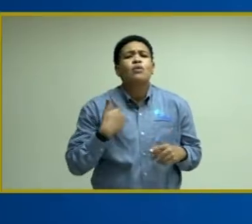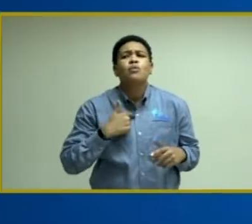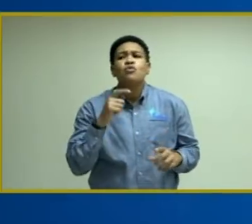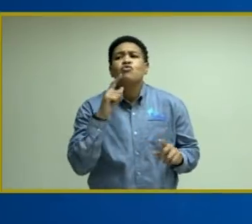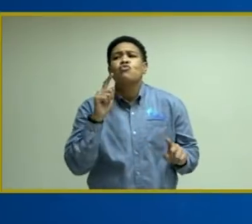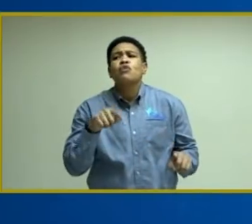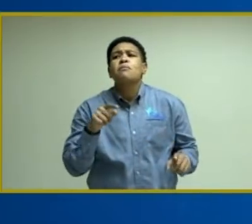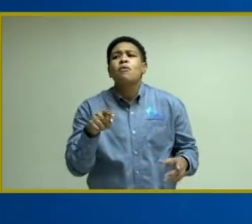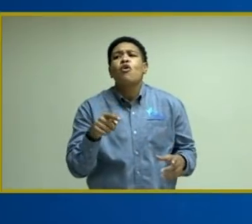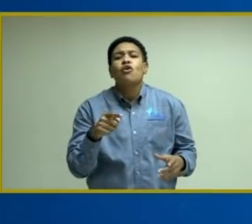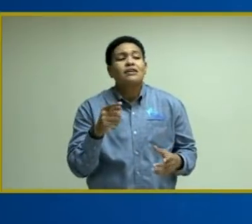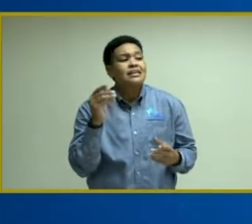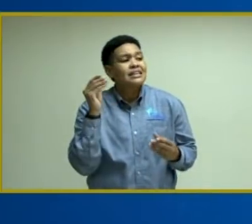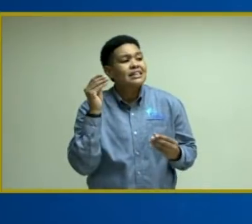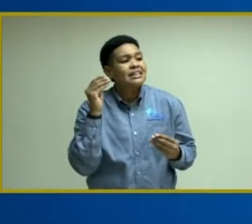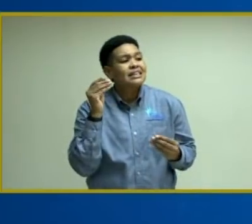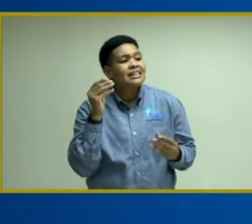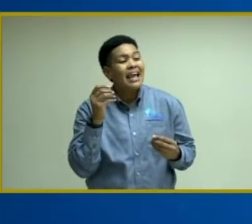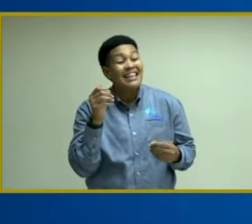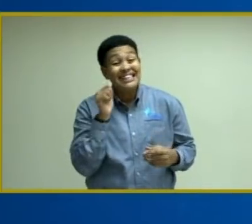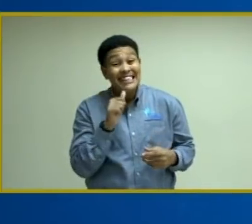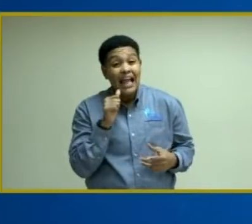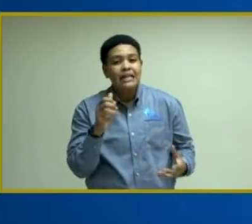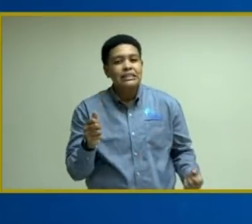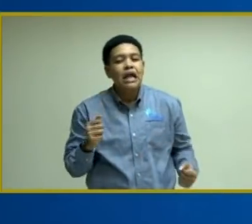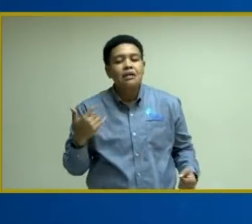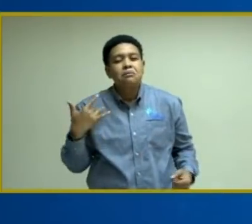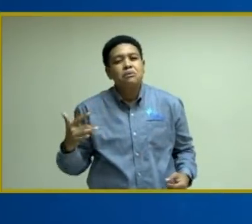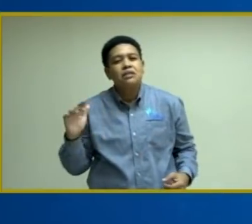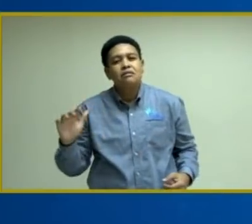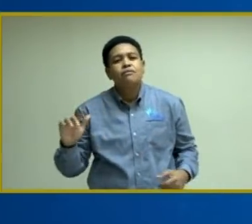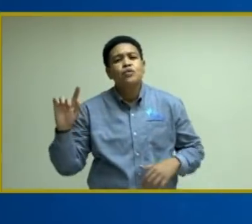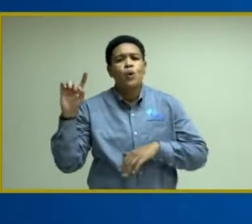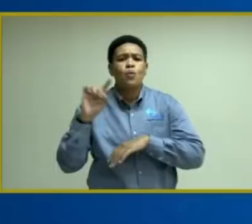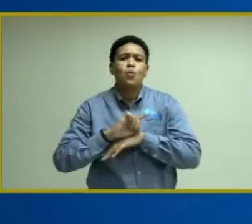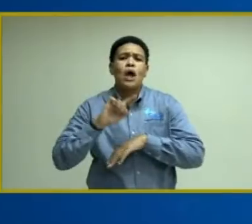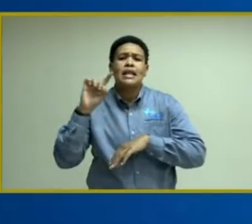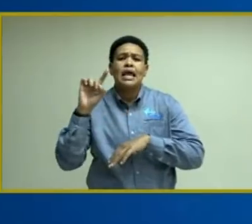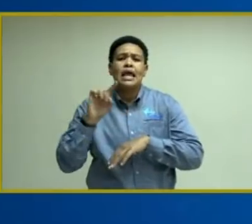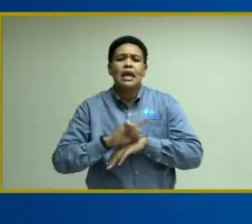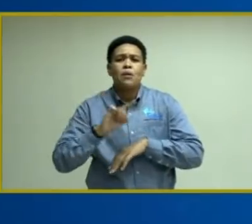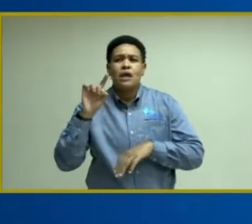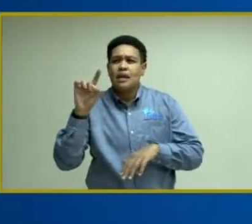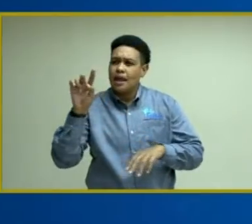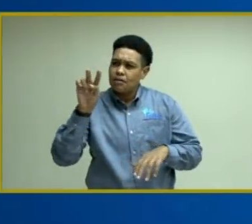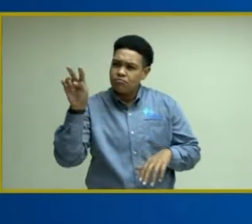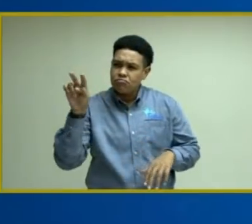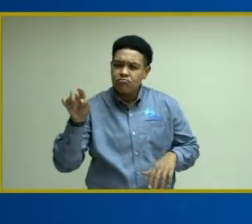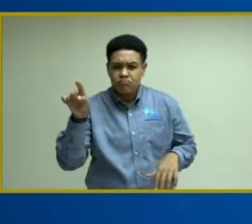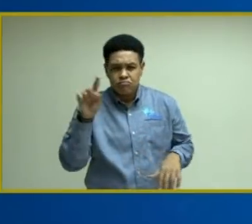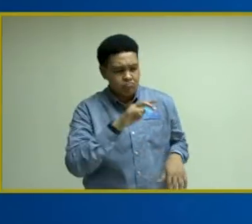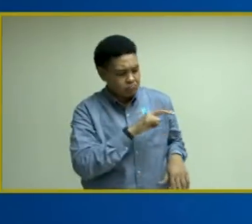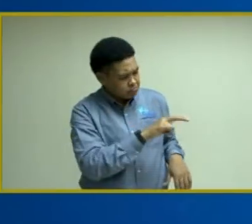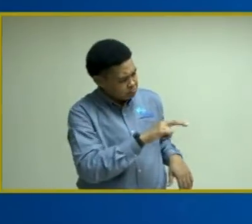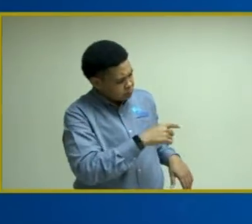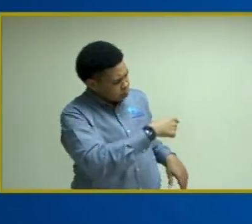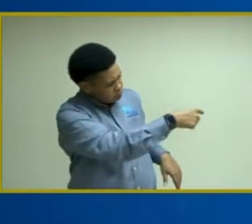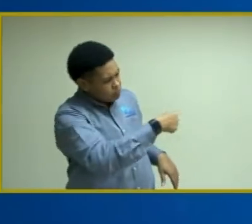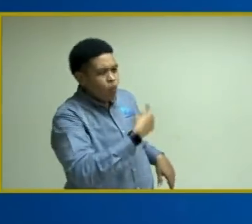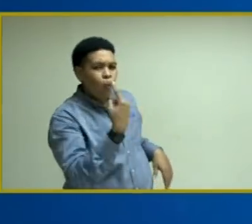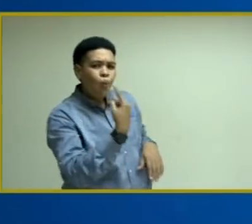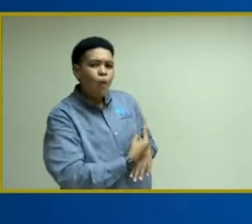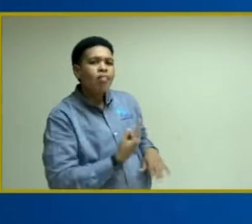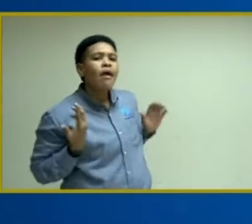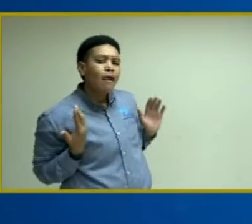this day, we get this data daily. So this is 1 day's look, 98%, and this is what it